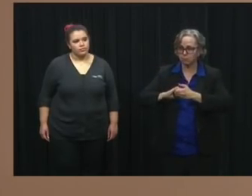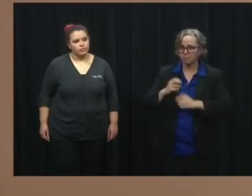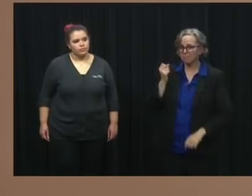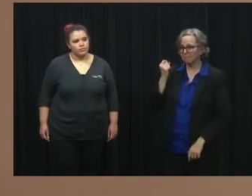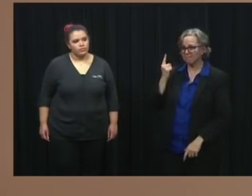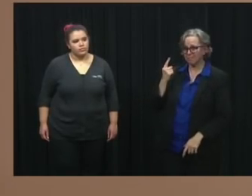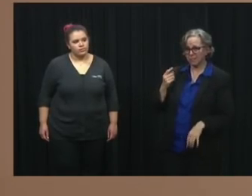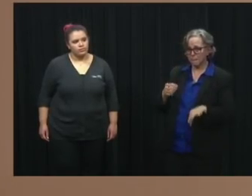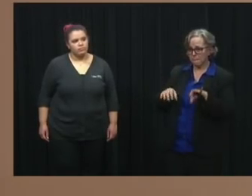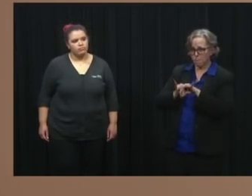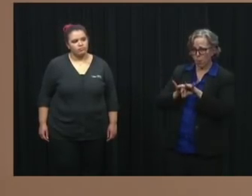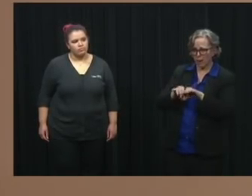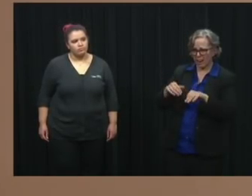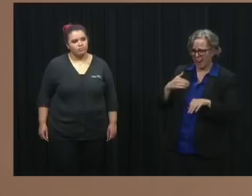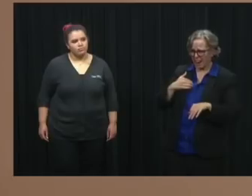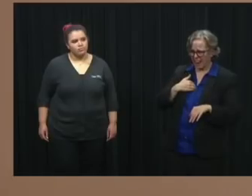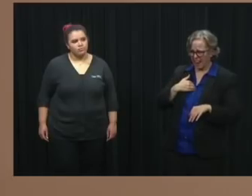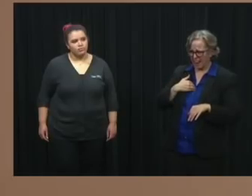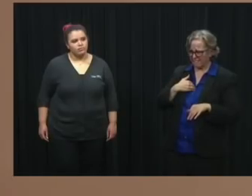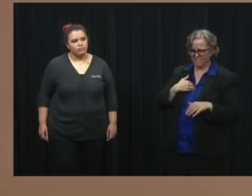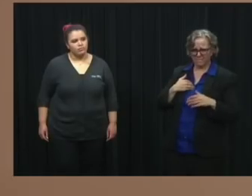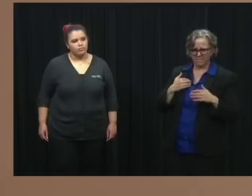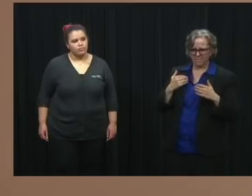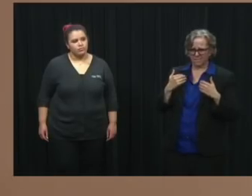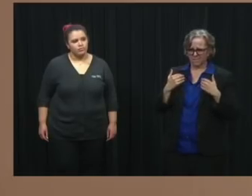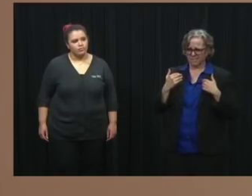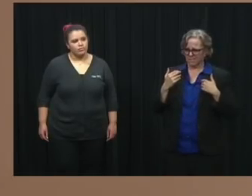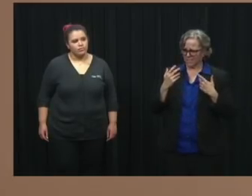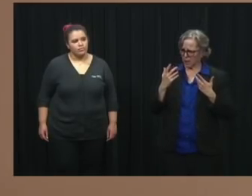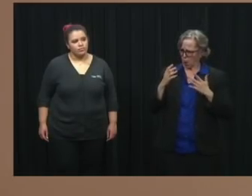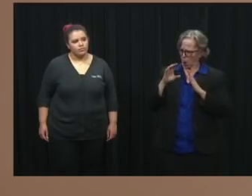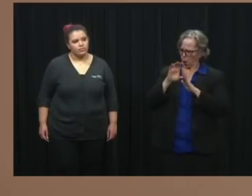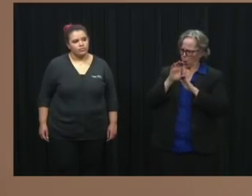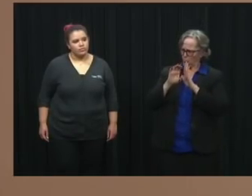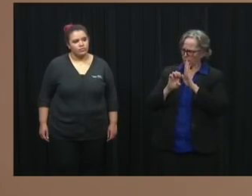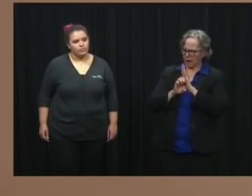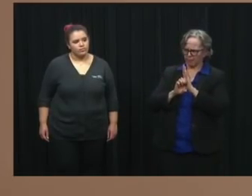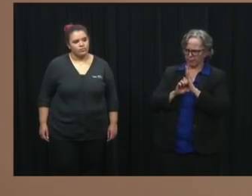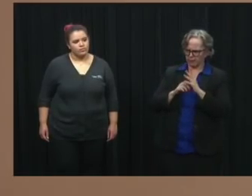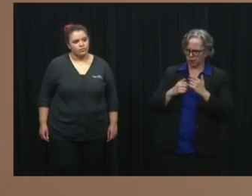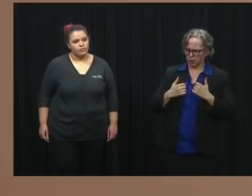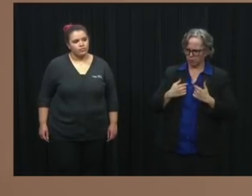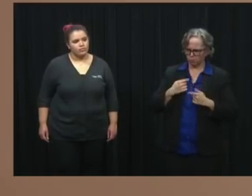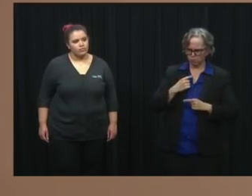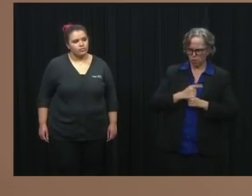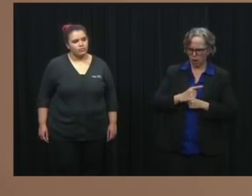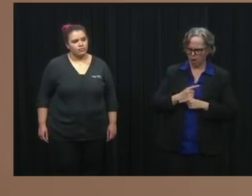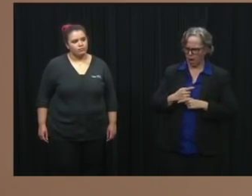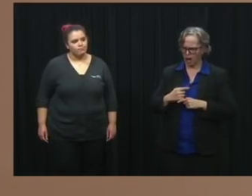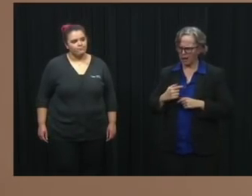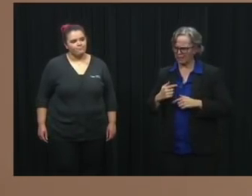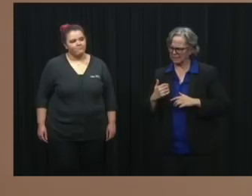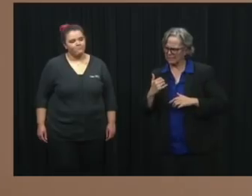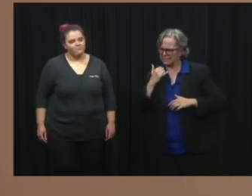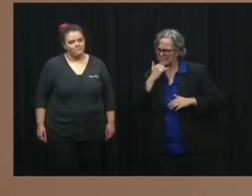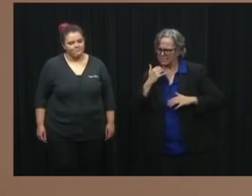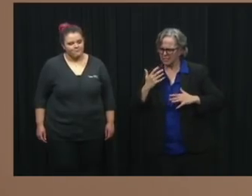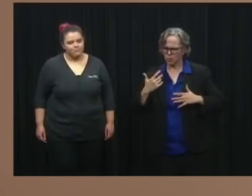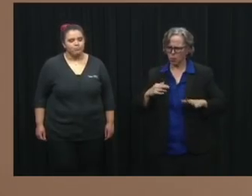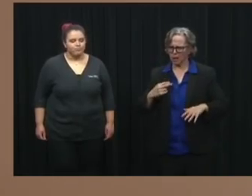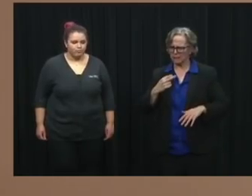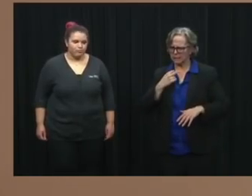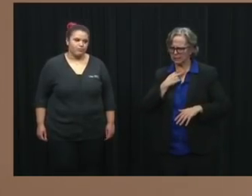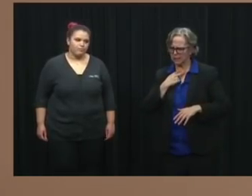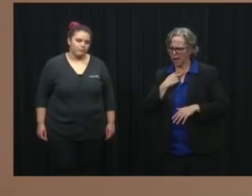ethical conversations so that we're never hit in a situation with one individual on one front line having